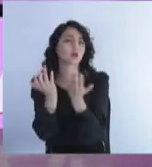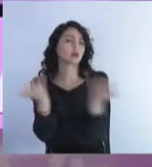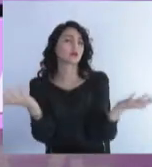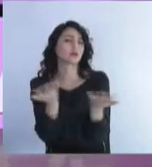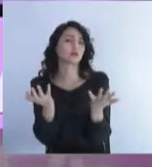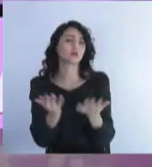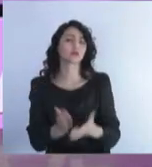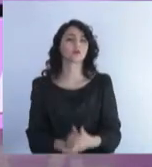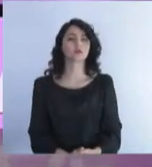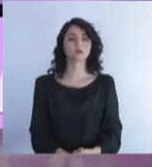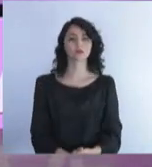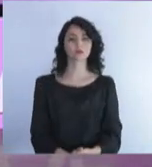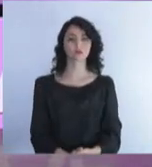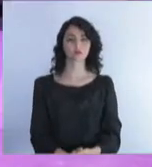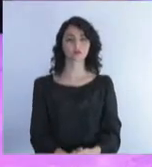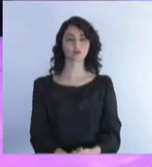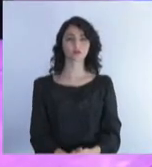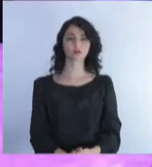their students?